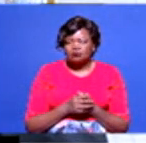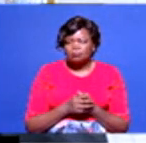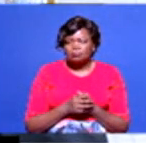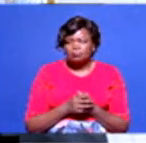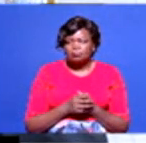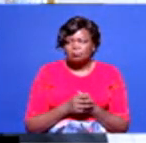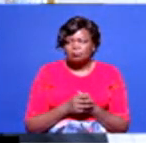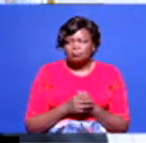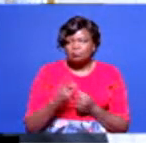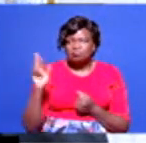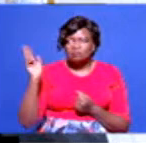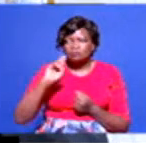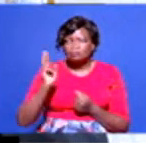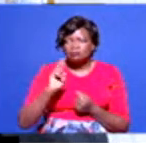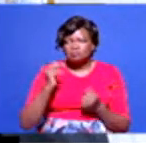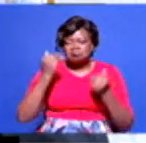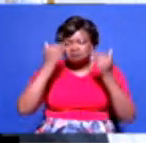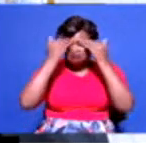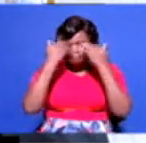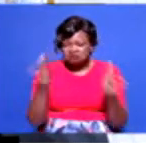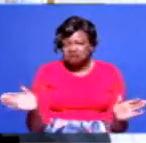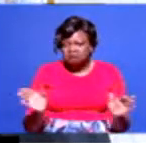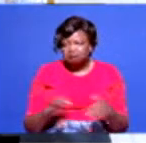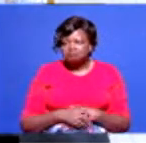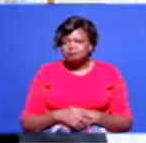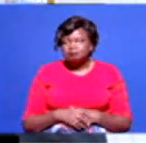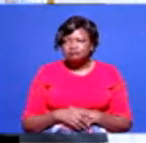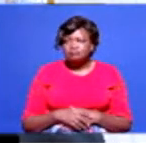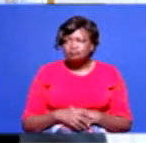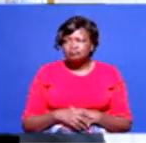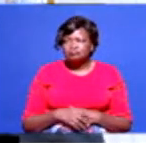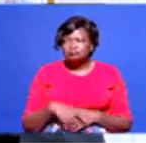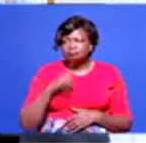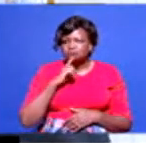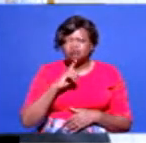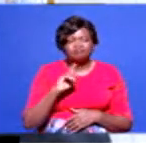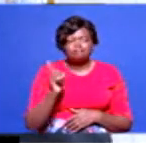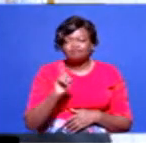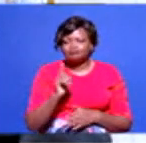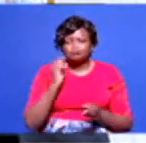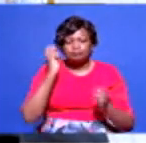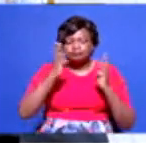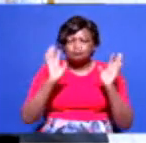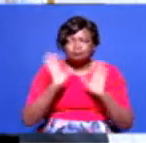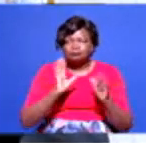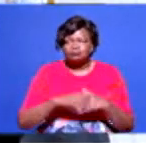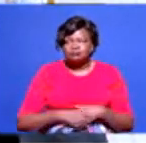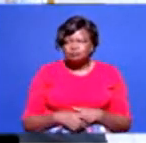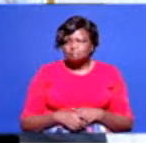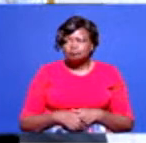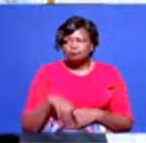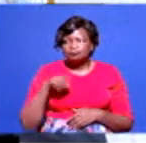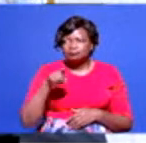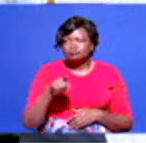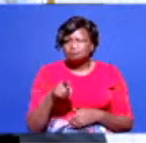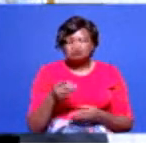the referendum, I could not understand." He told me, don't worry. Iyo